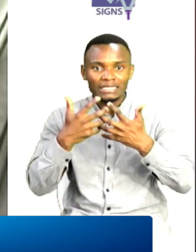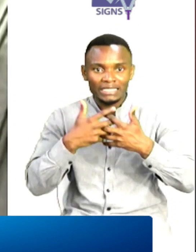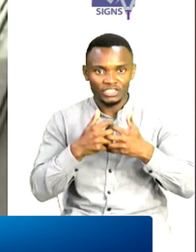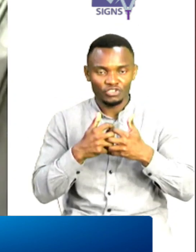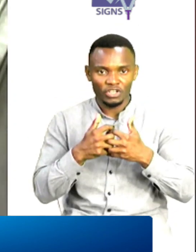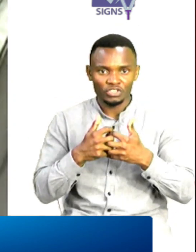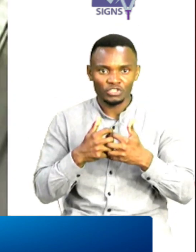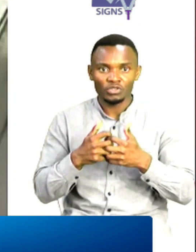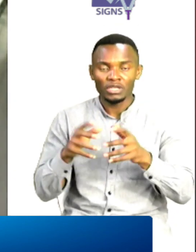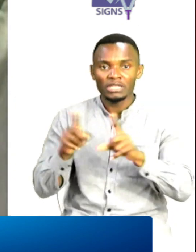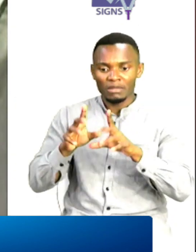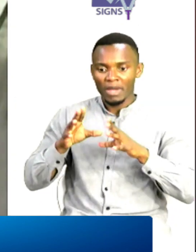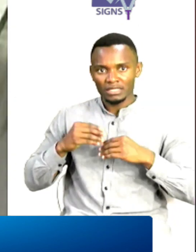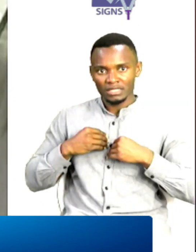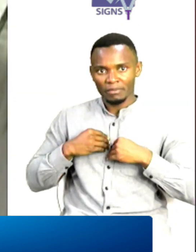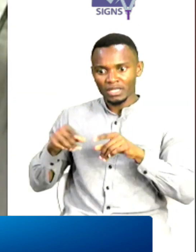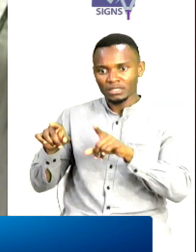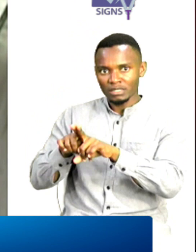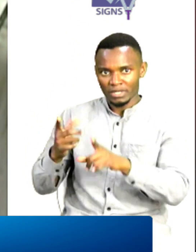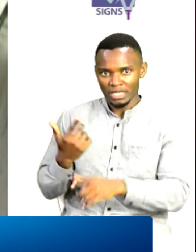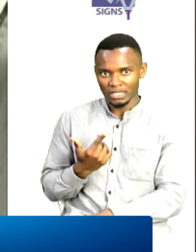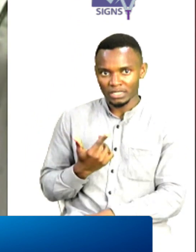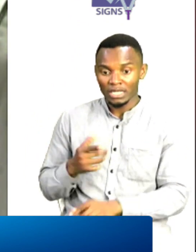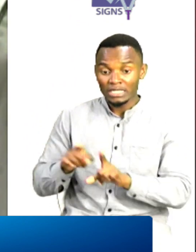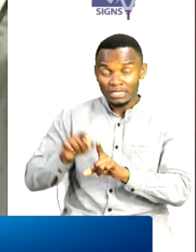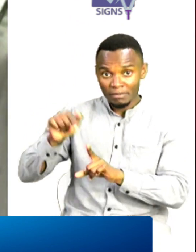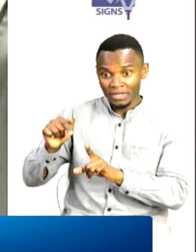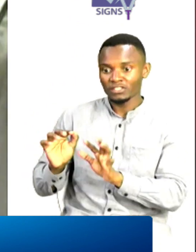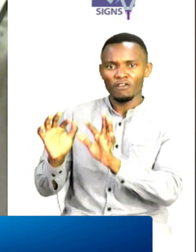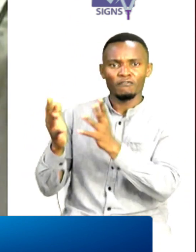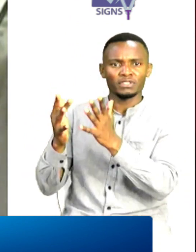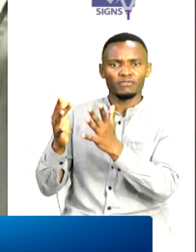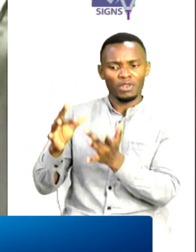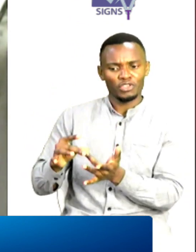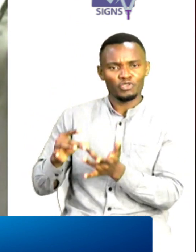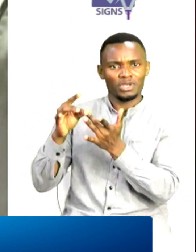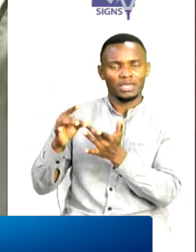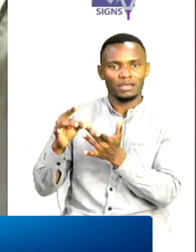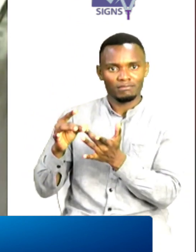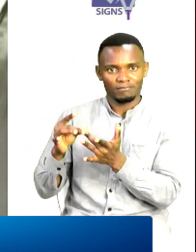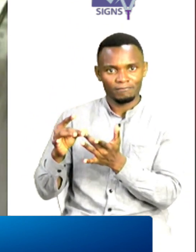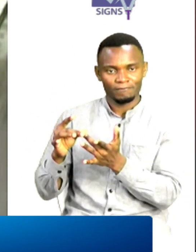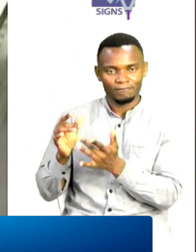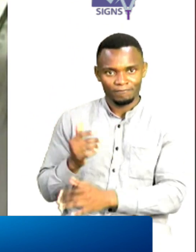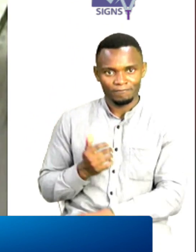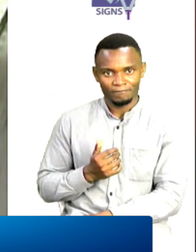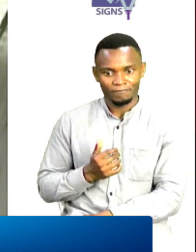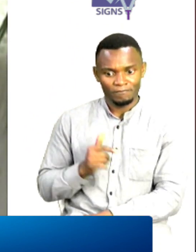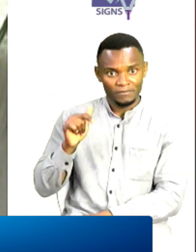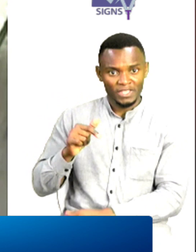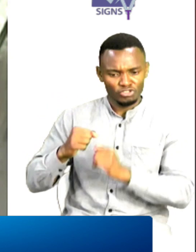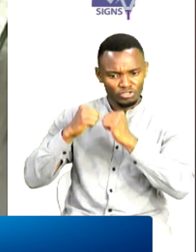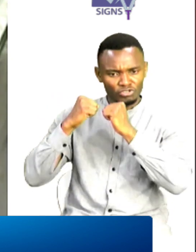accentuating similarities, and this festival is unique in this regard. It strengthens